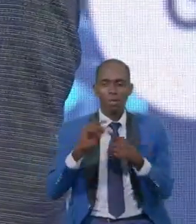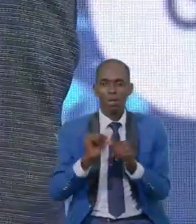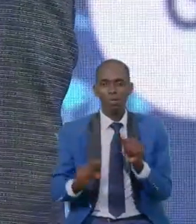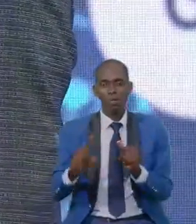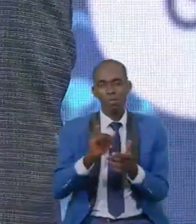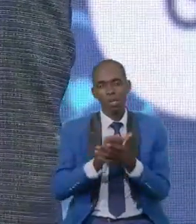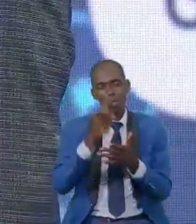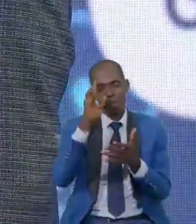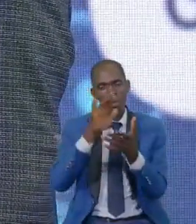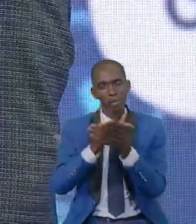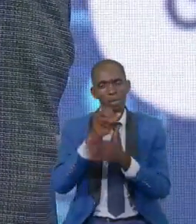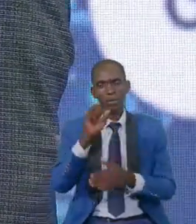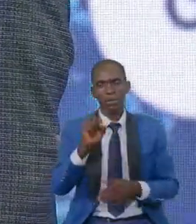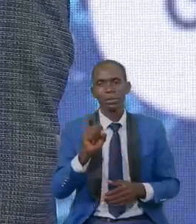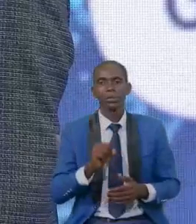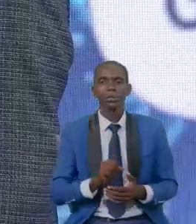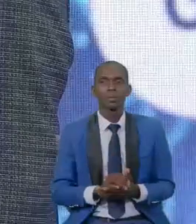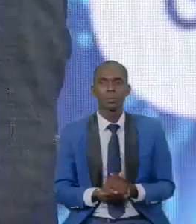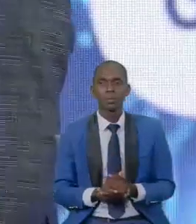believes.